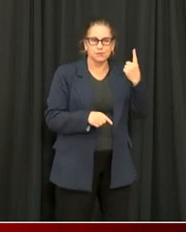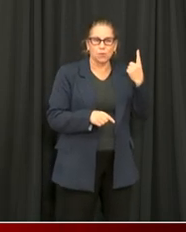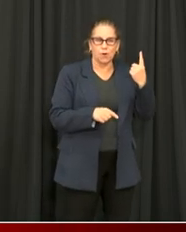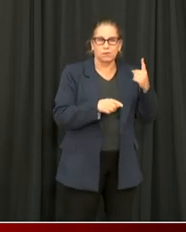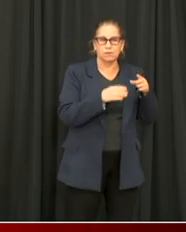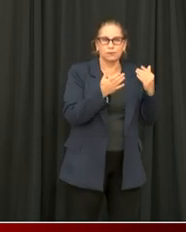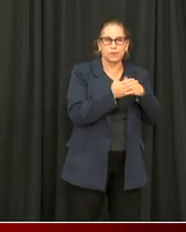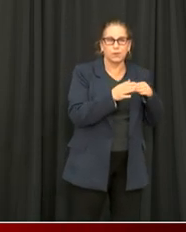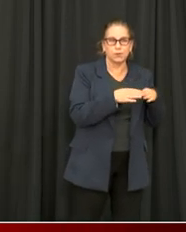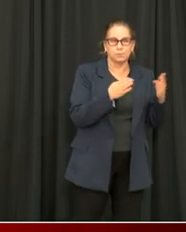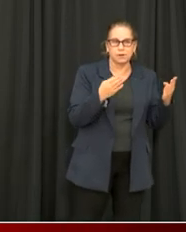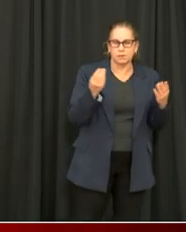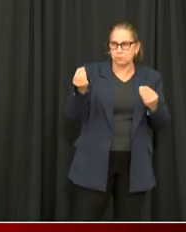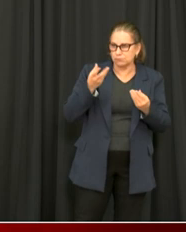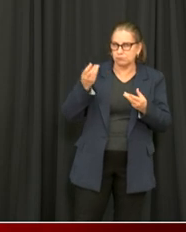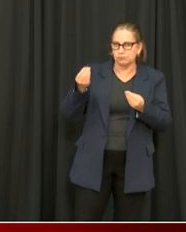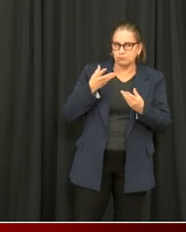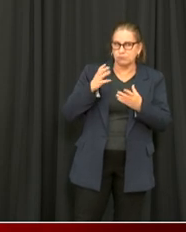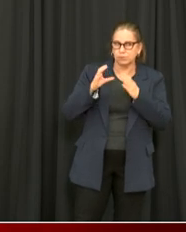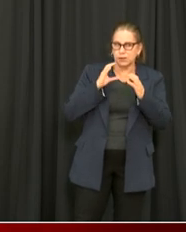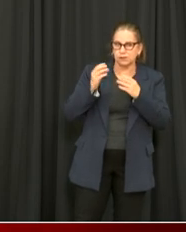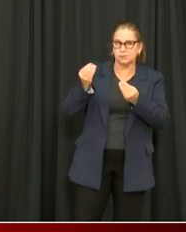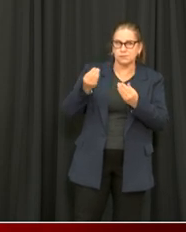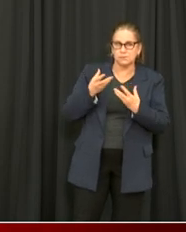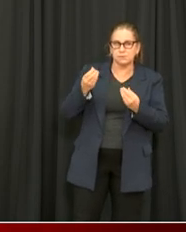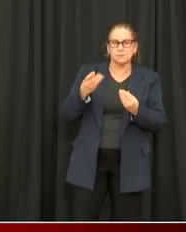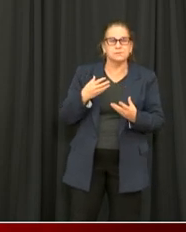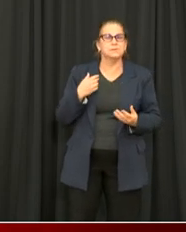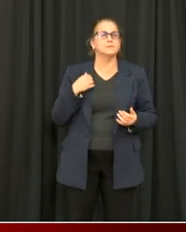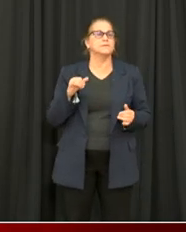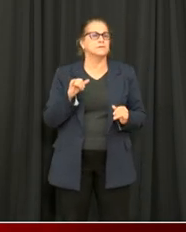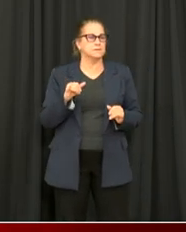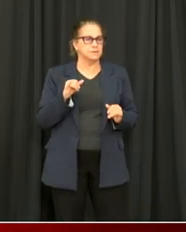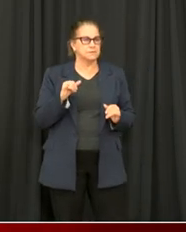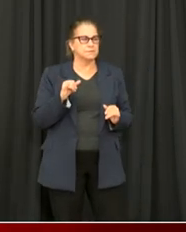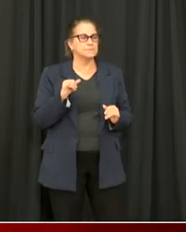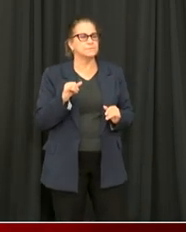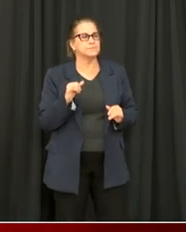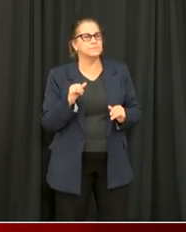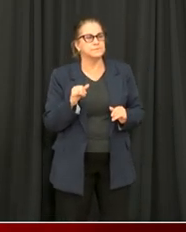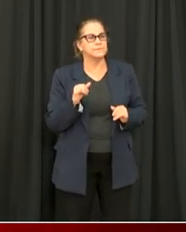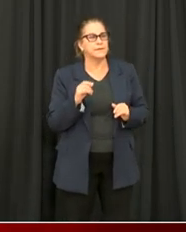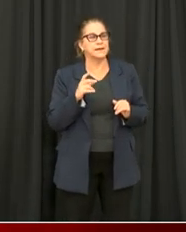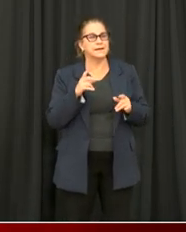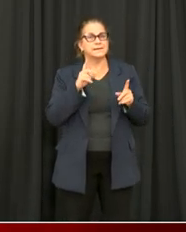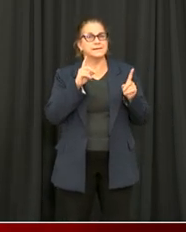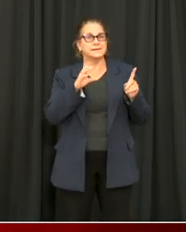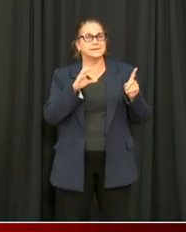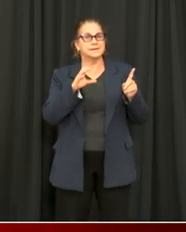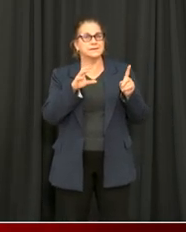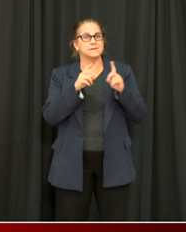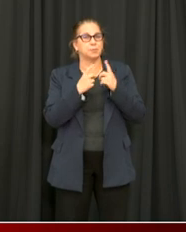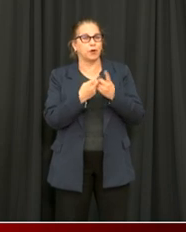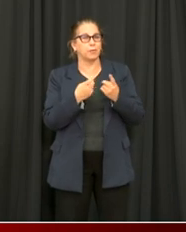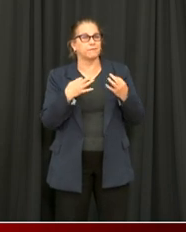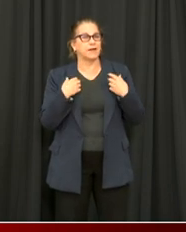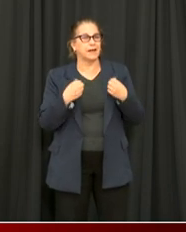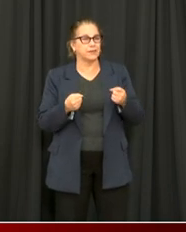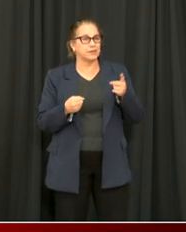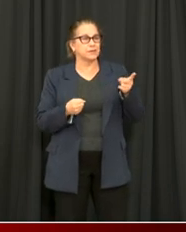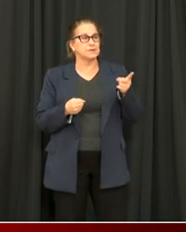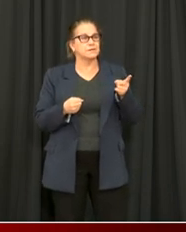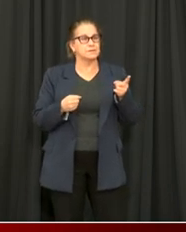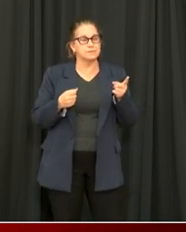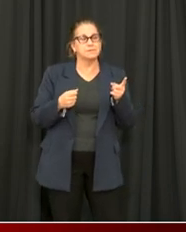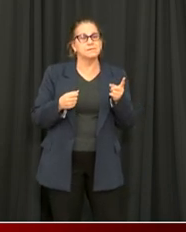us. Employers or business operators should expect to do in terms of communicating to DC Health if an employee or a patron of